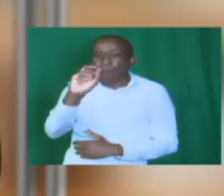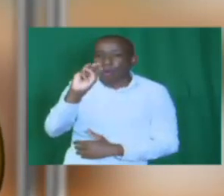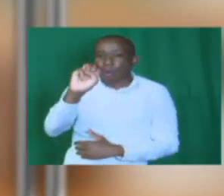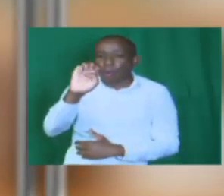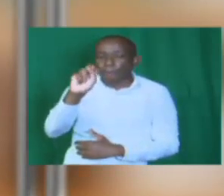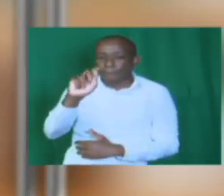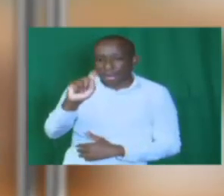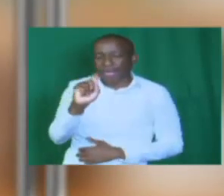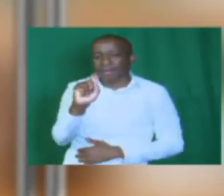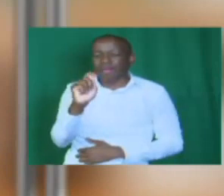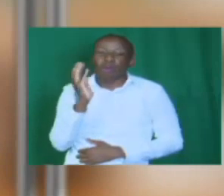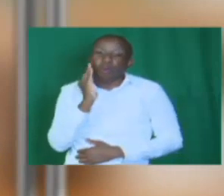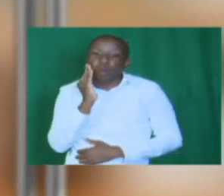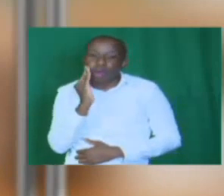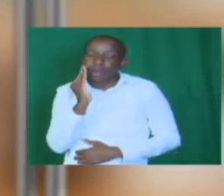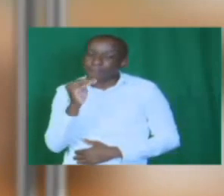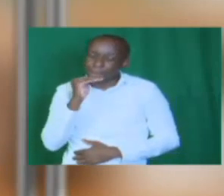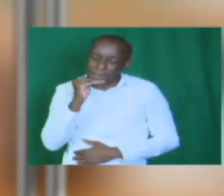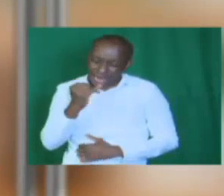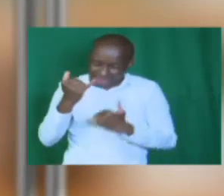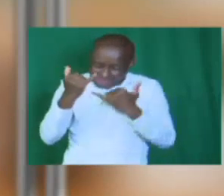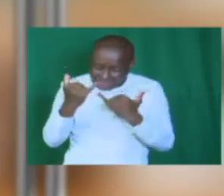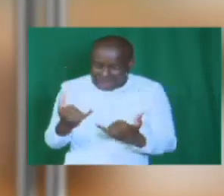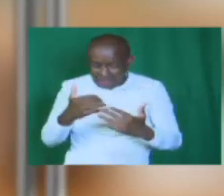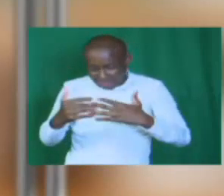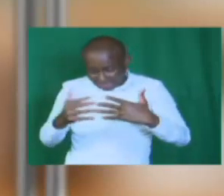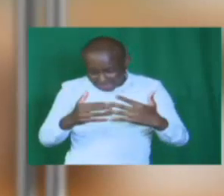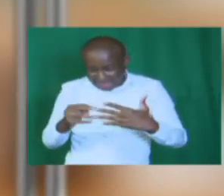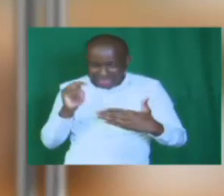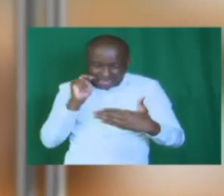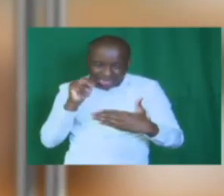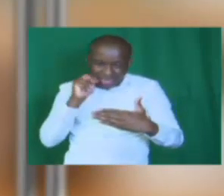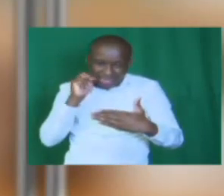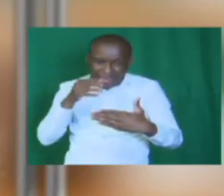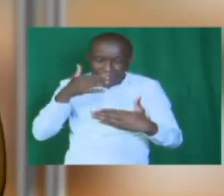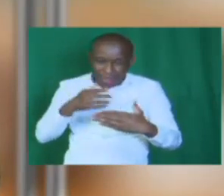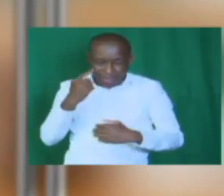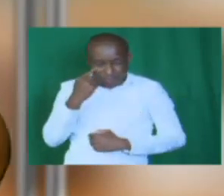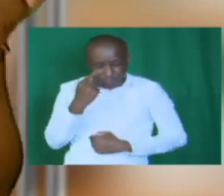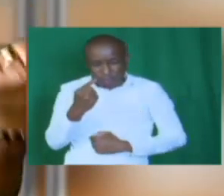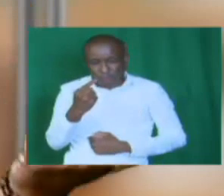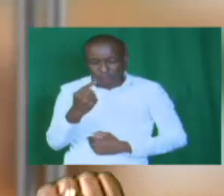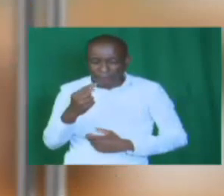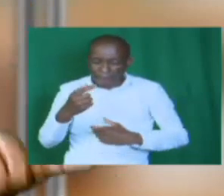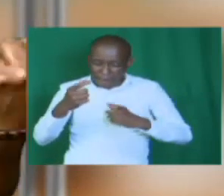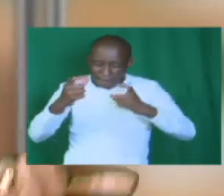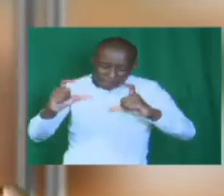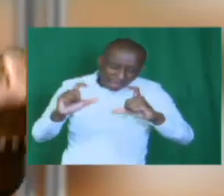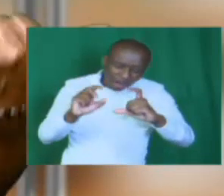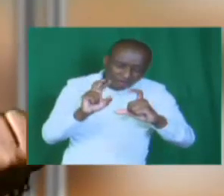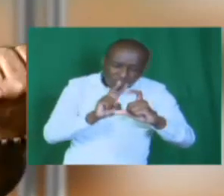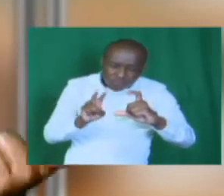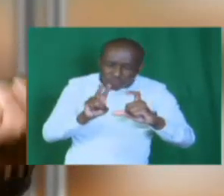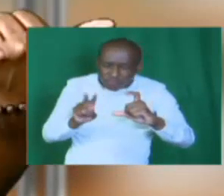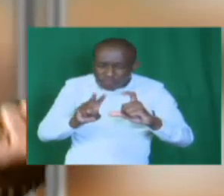when, you definitely know that these are the things that you should be looking for in the passage which